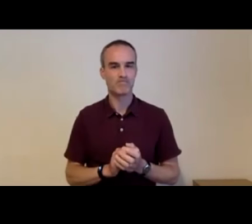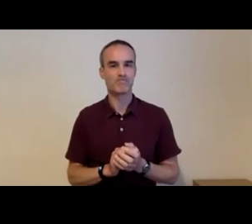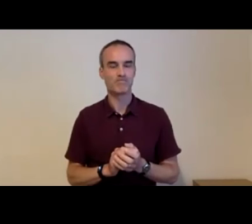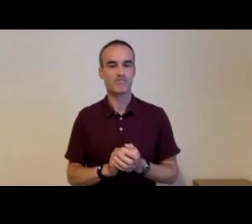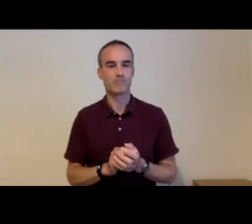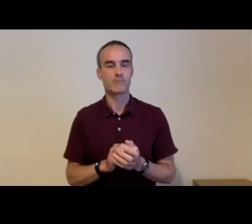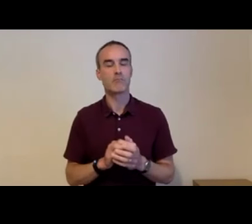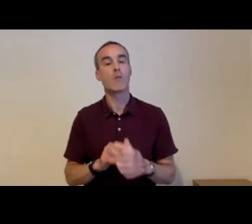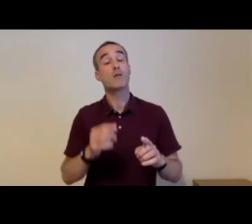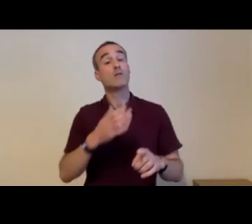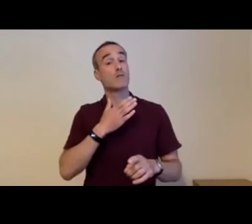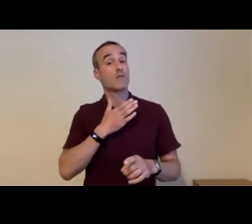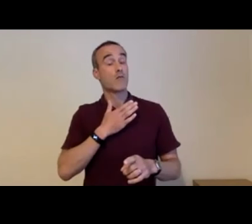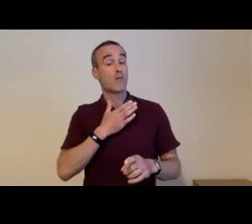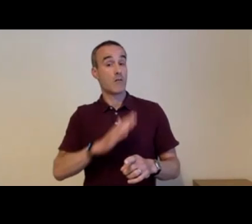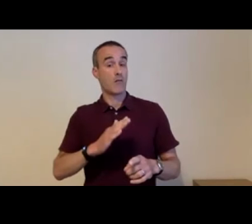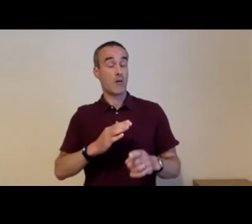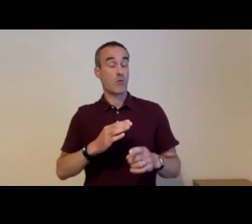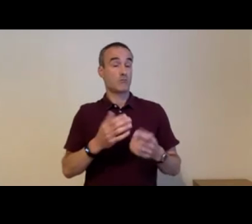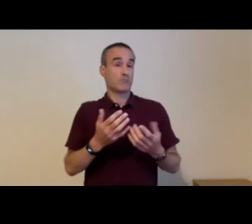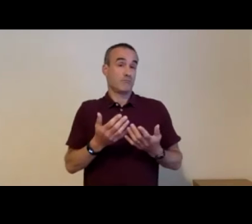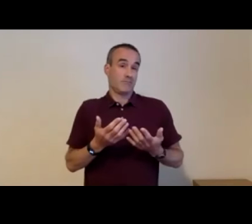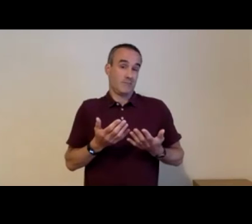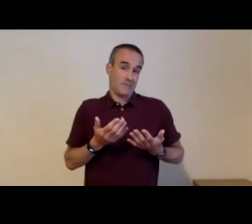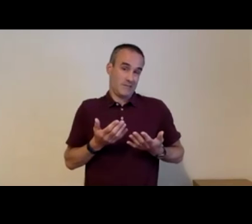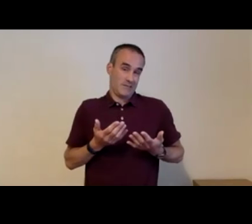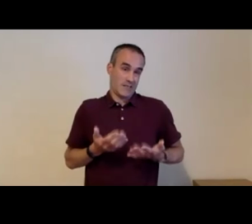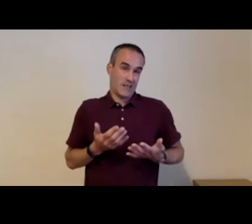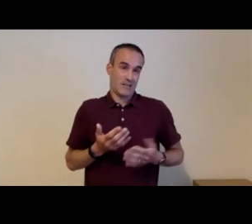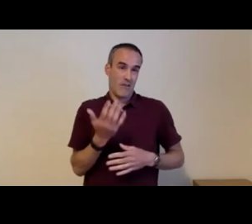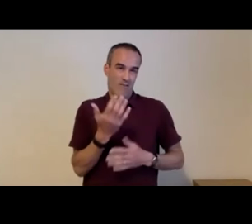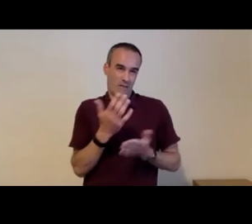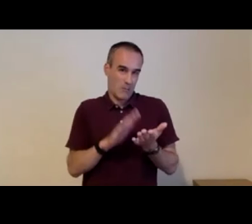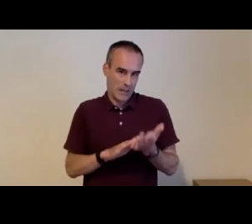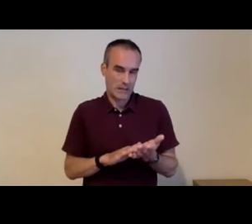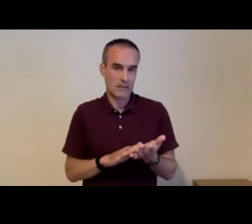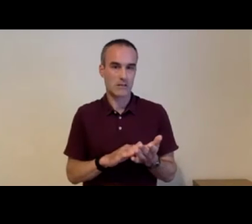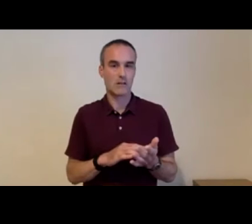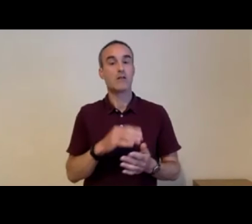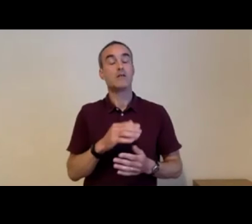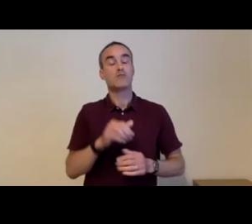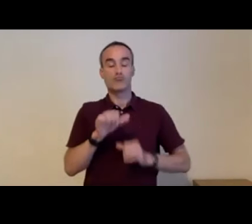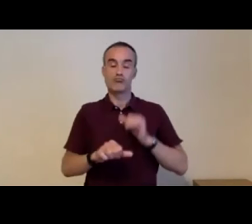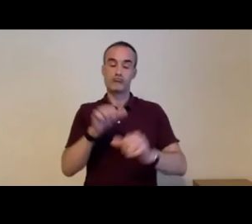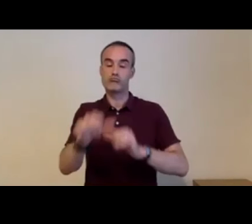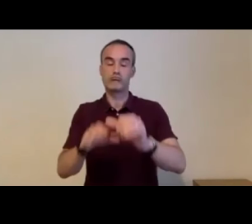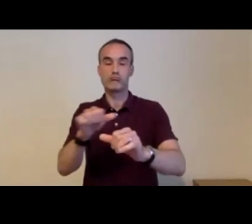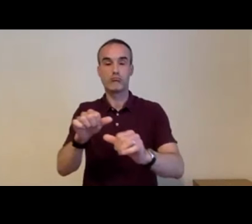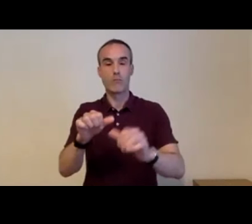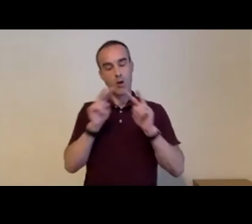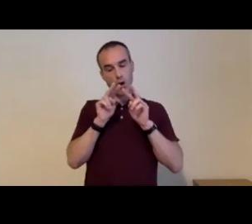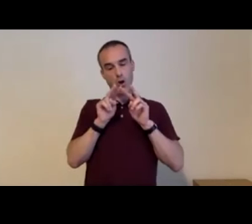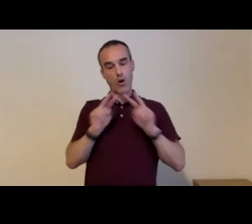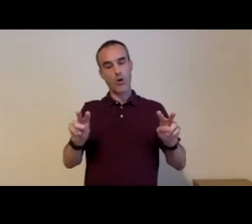What I'd like us to do in the next 15 minutes is to just walk through an overview of